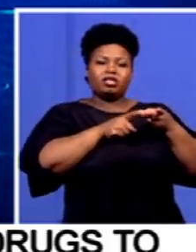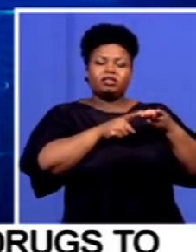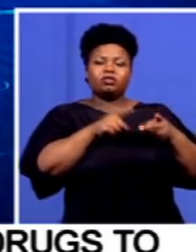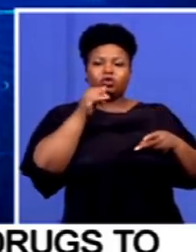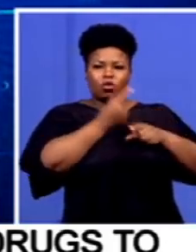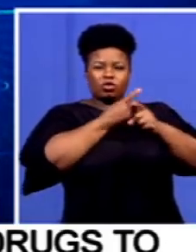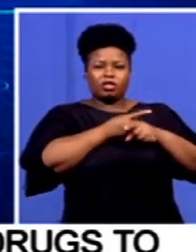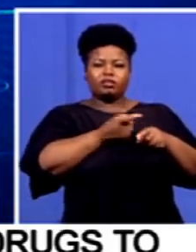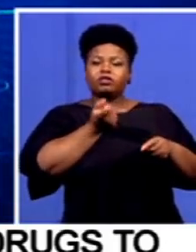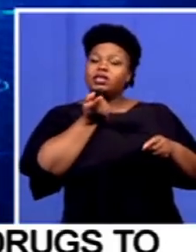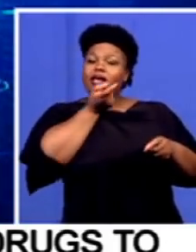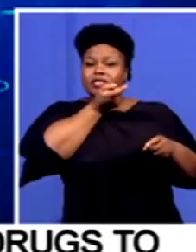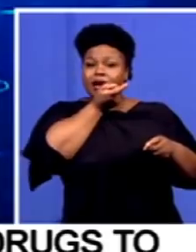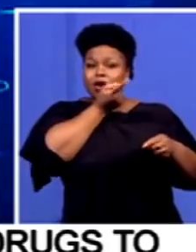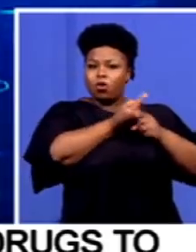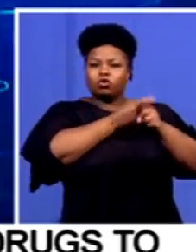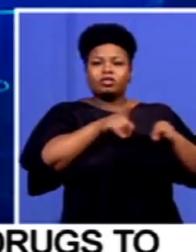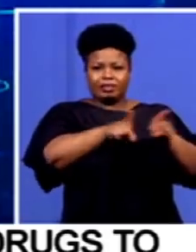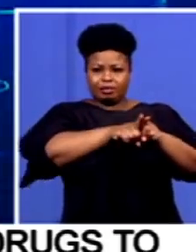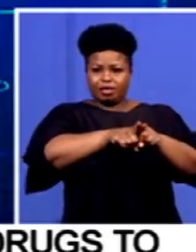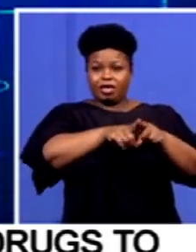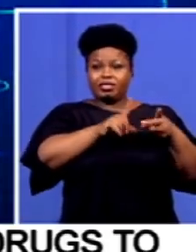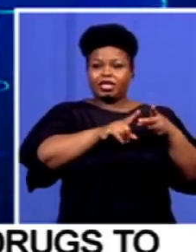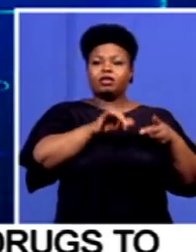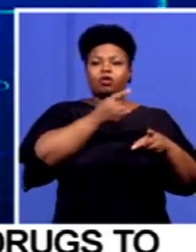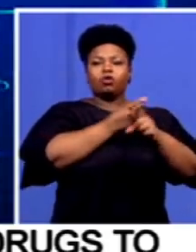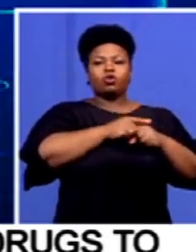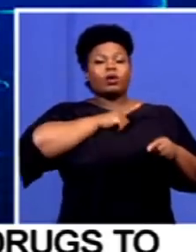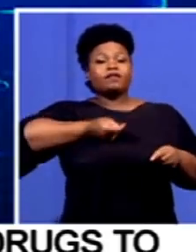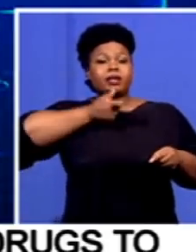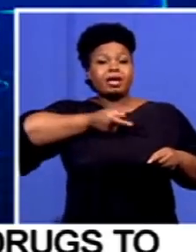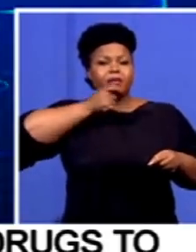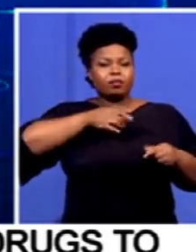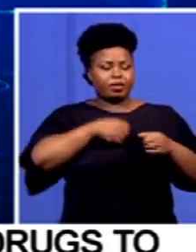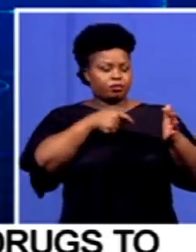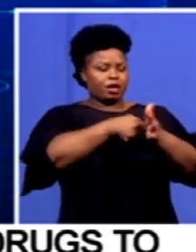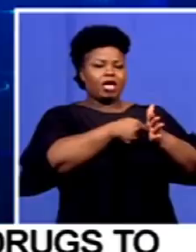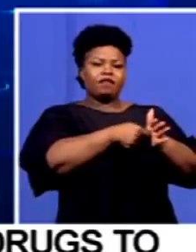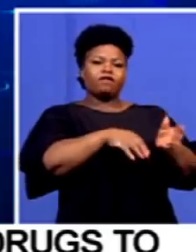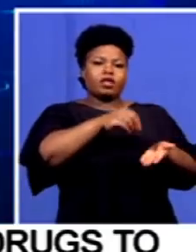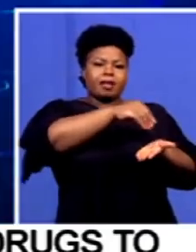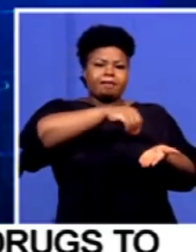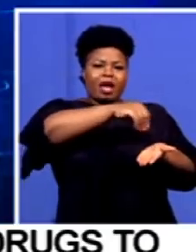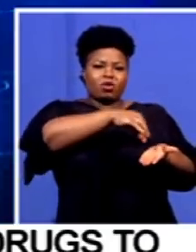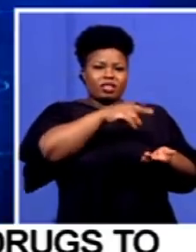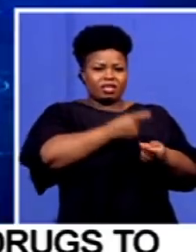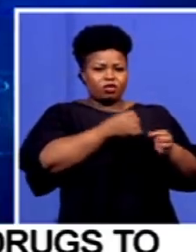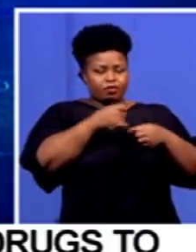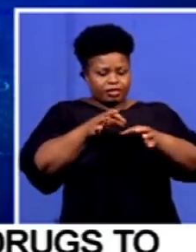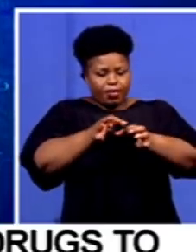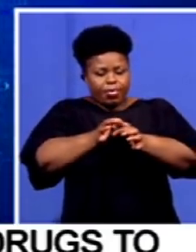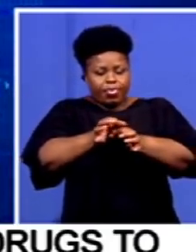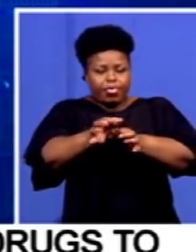for example, to manufacture Mandrax, you have to get large quantities of methicillone powder. Then you need an MDMA base in which